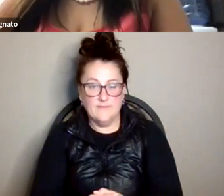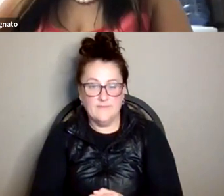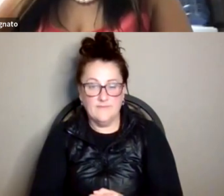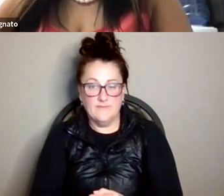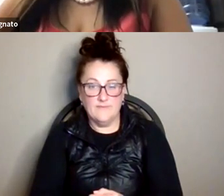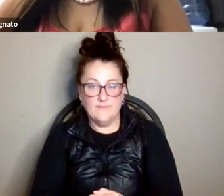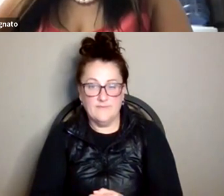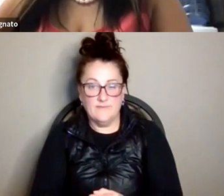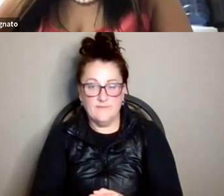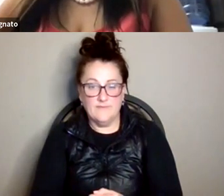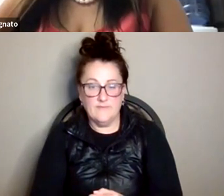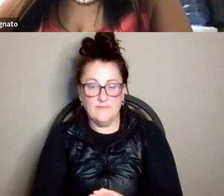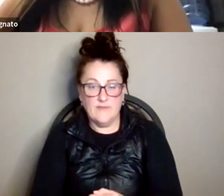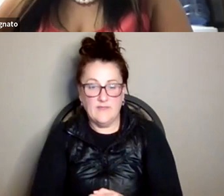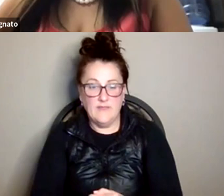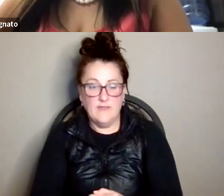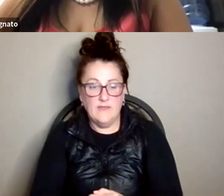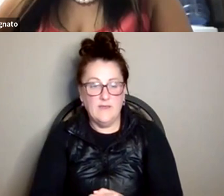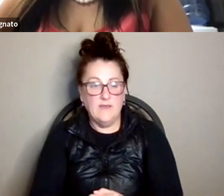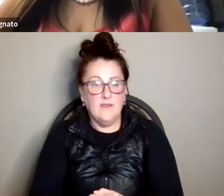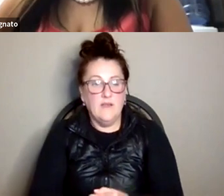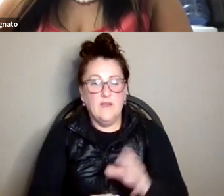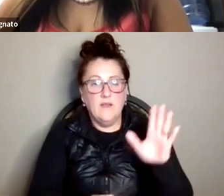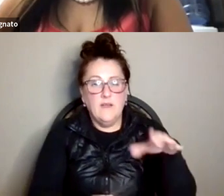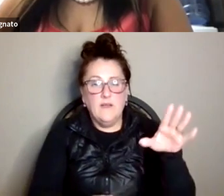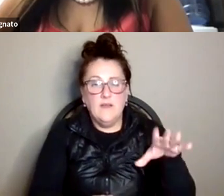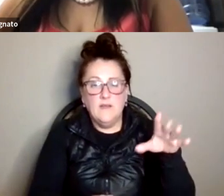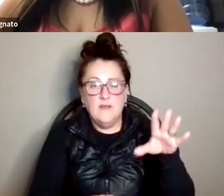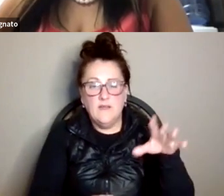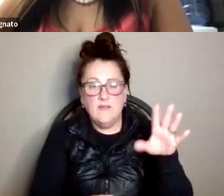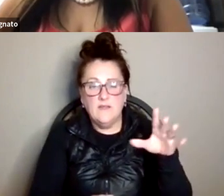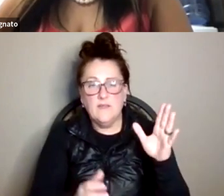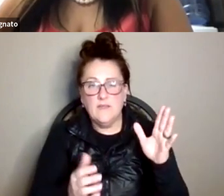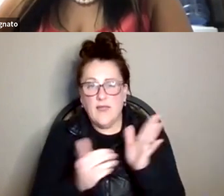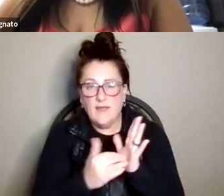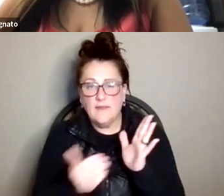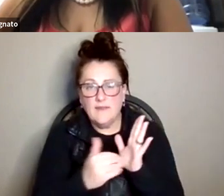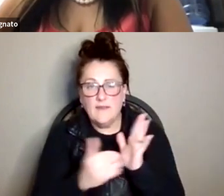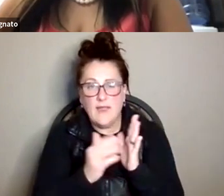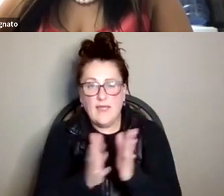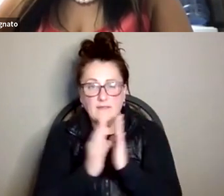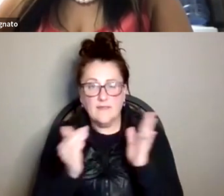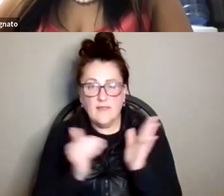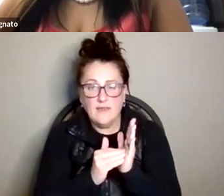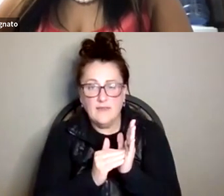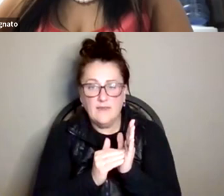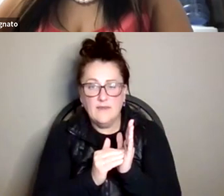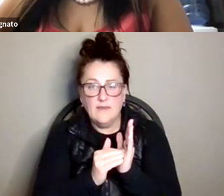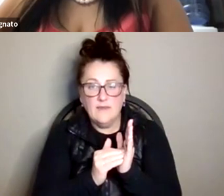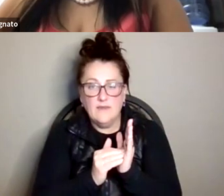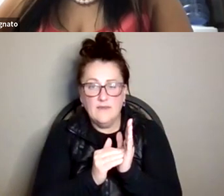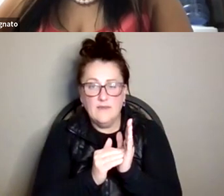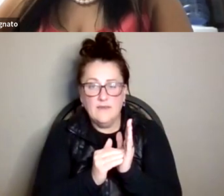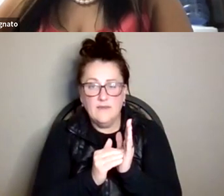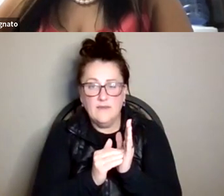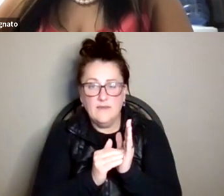And Dr. Enger, as the co-host, I also want to note that people have repeatedly asked if the chat is going to be shared. So I'm wondering if there's someone that